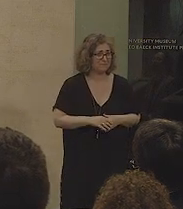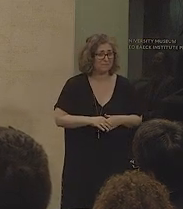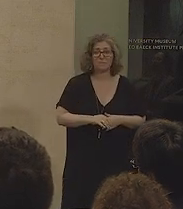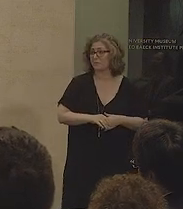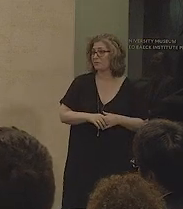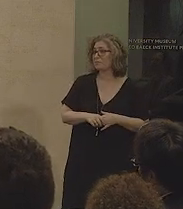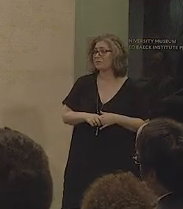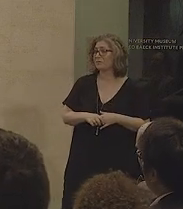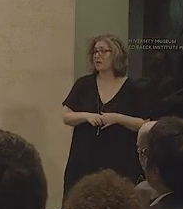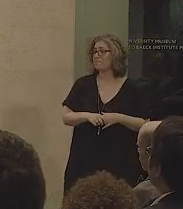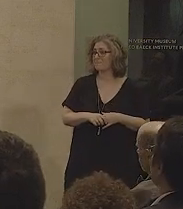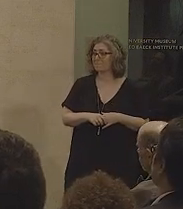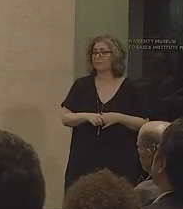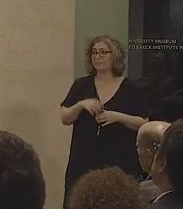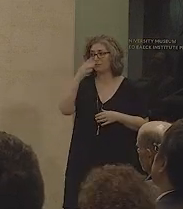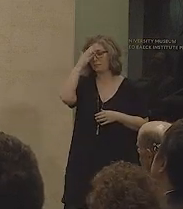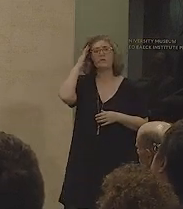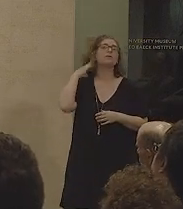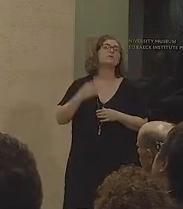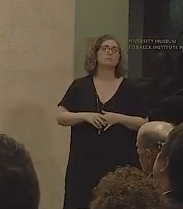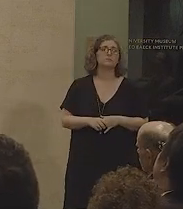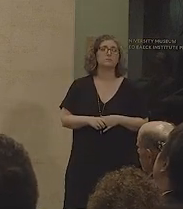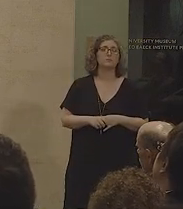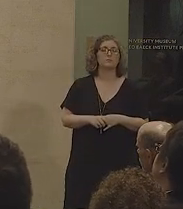Jewish History, who've made this available and